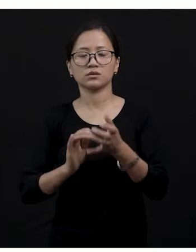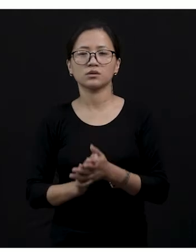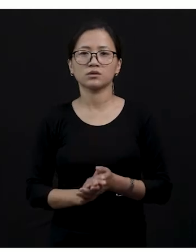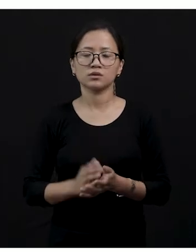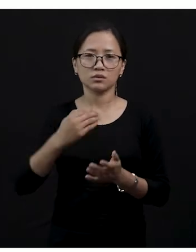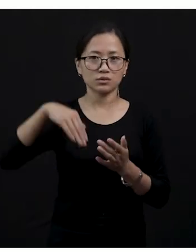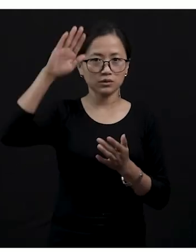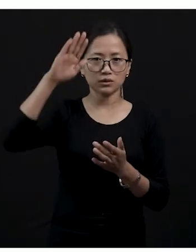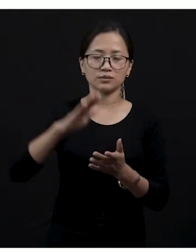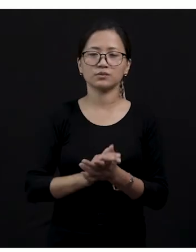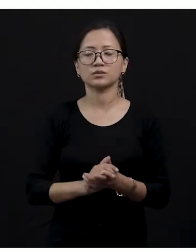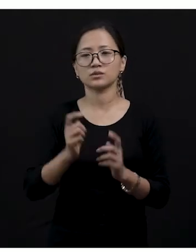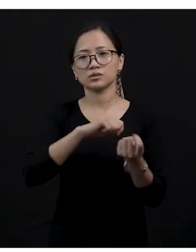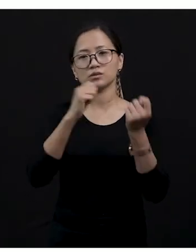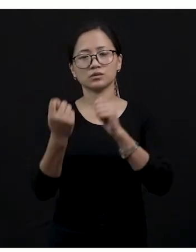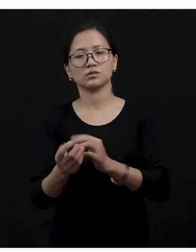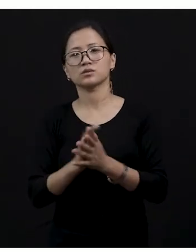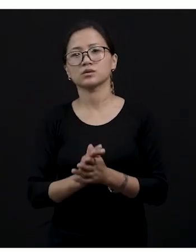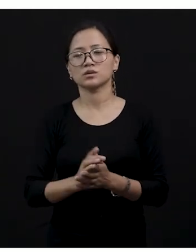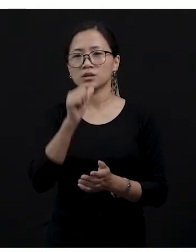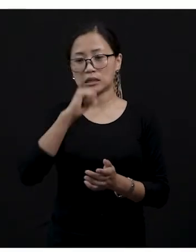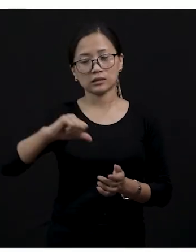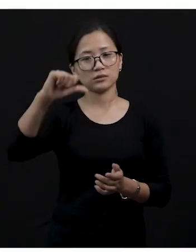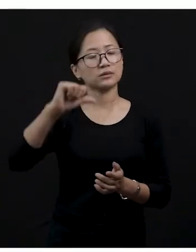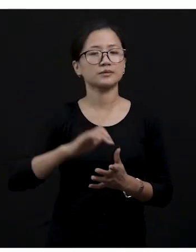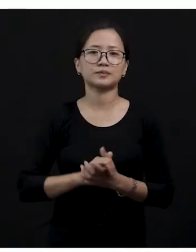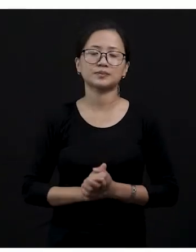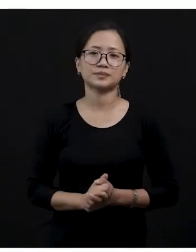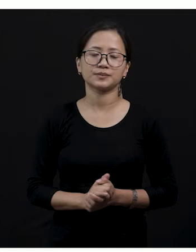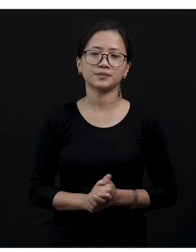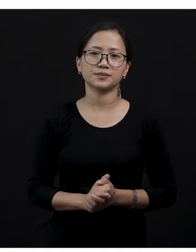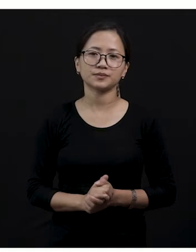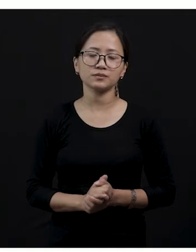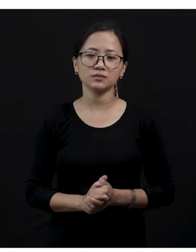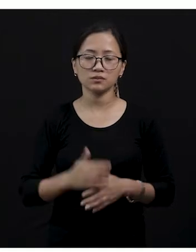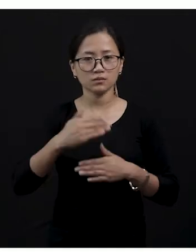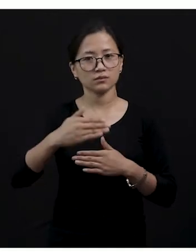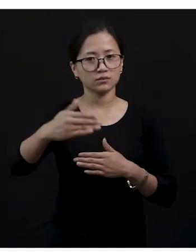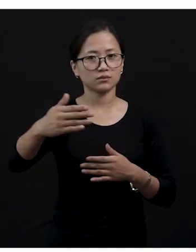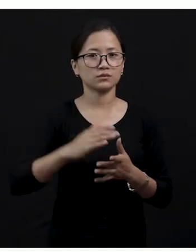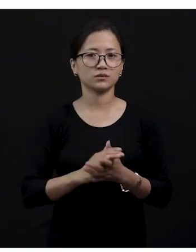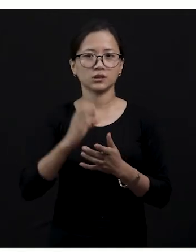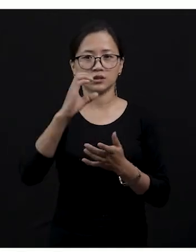that has gone up has turned into liquid. And that process is